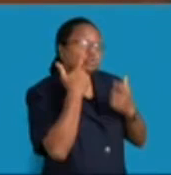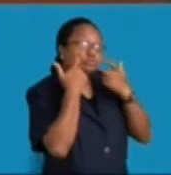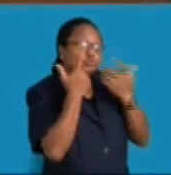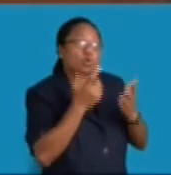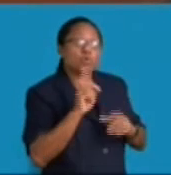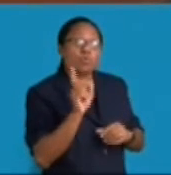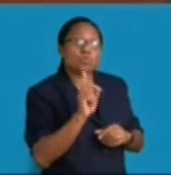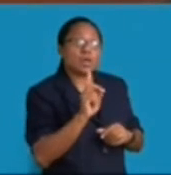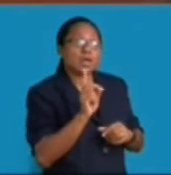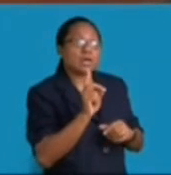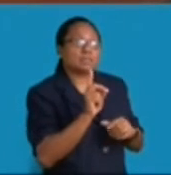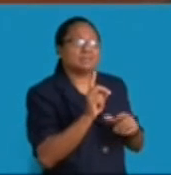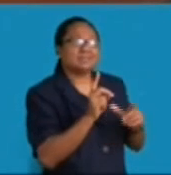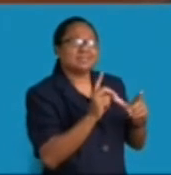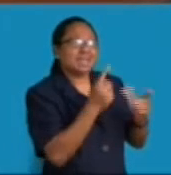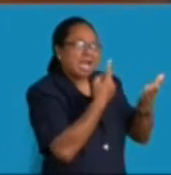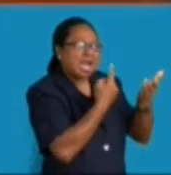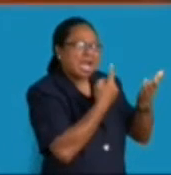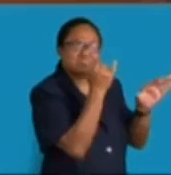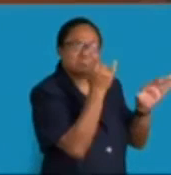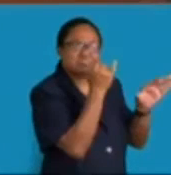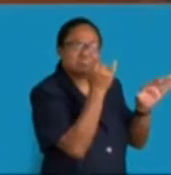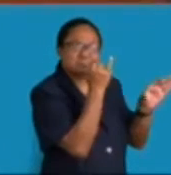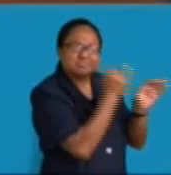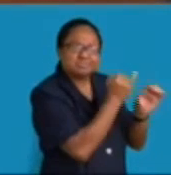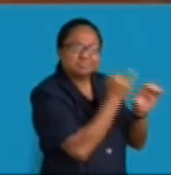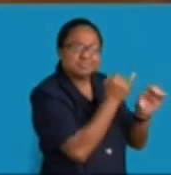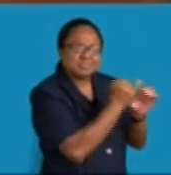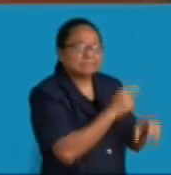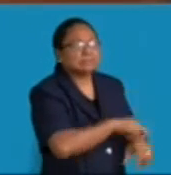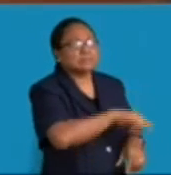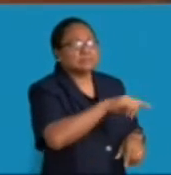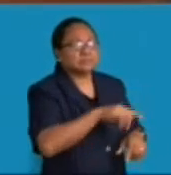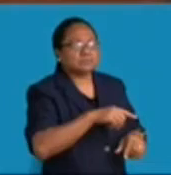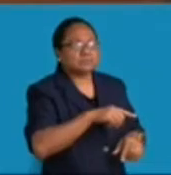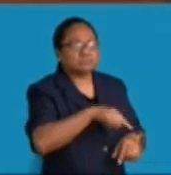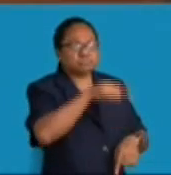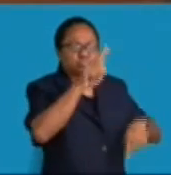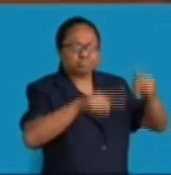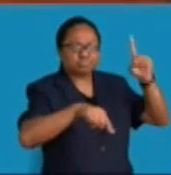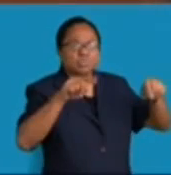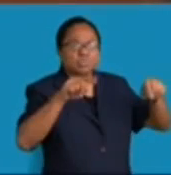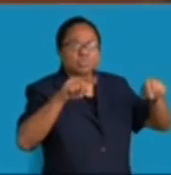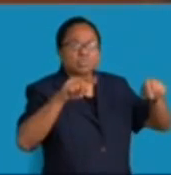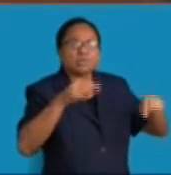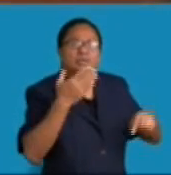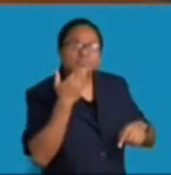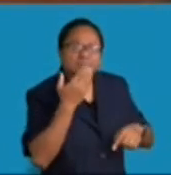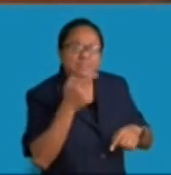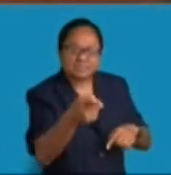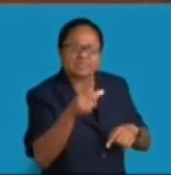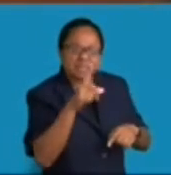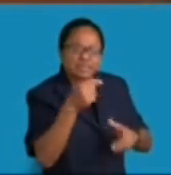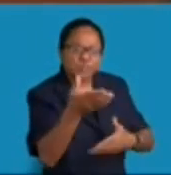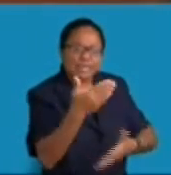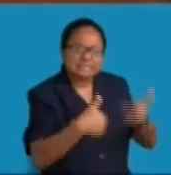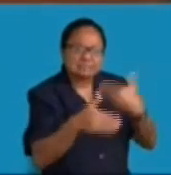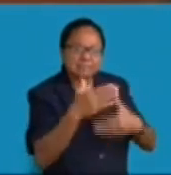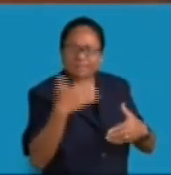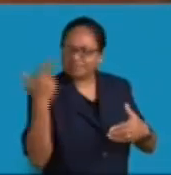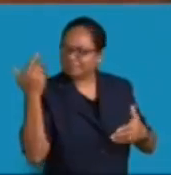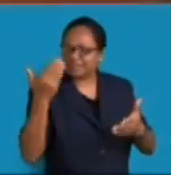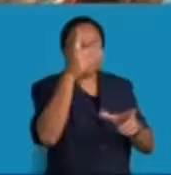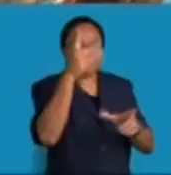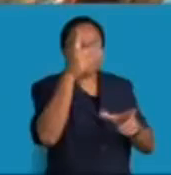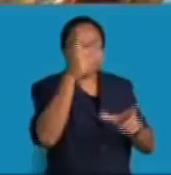in overall crime cases. Can the Honourable Minister explain the recent trend in overall crime for the past 3 years? Thank you, Madam